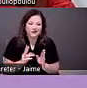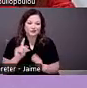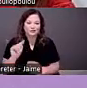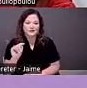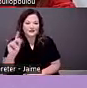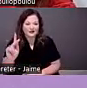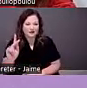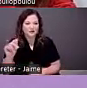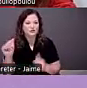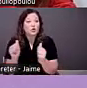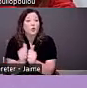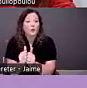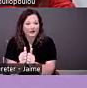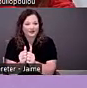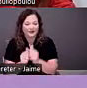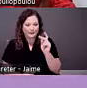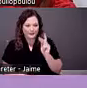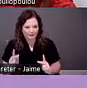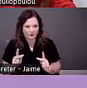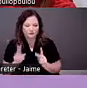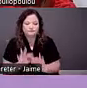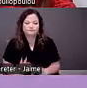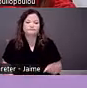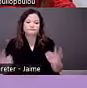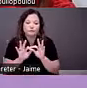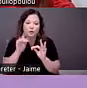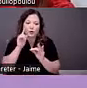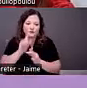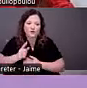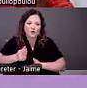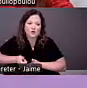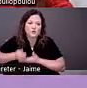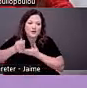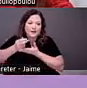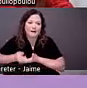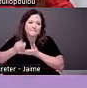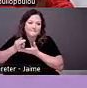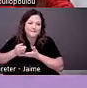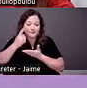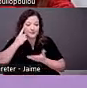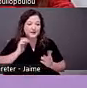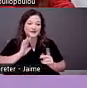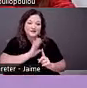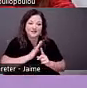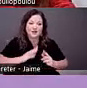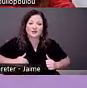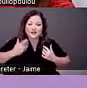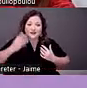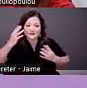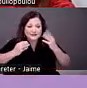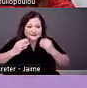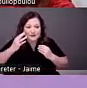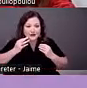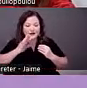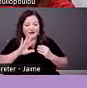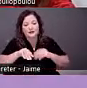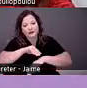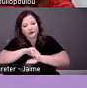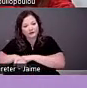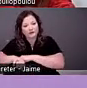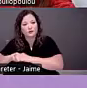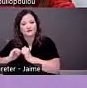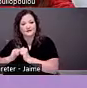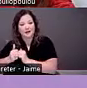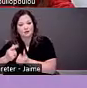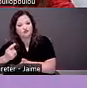is especially crucial in rehabilitation, where lived experiences shape every aspect of treatment